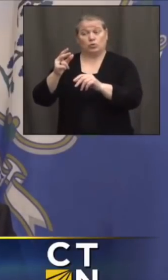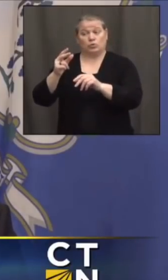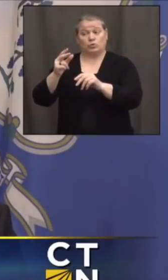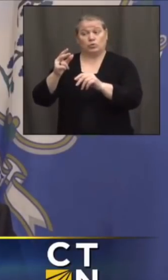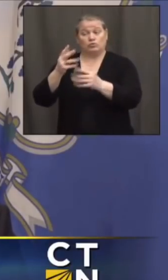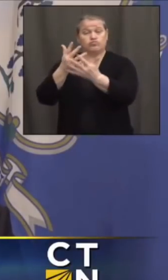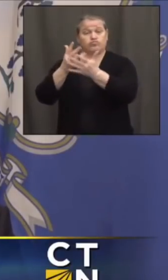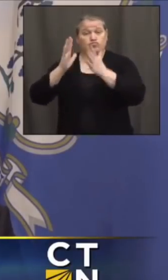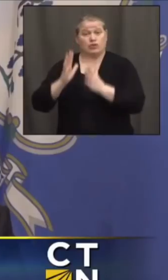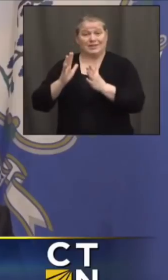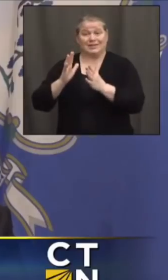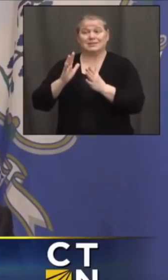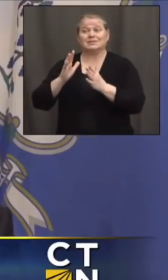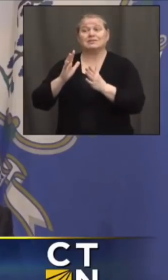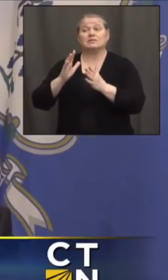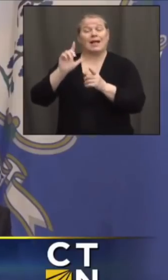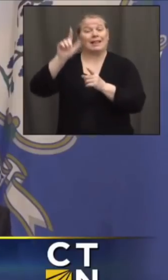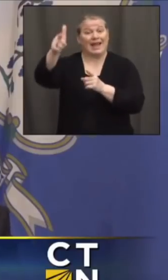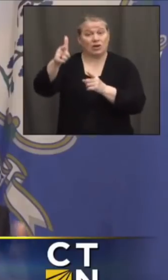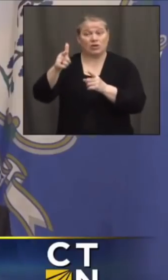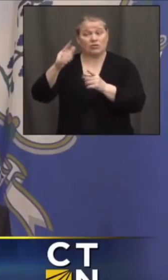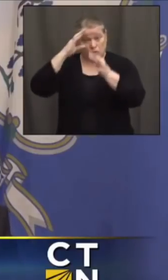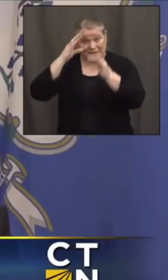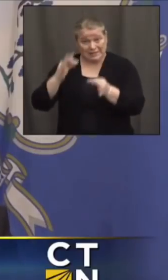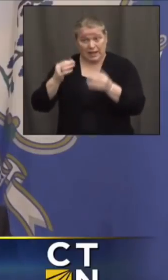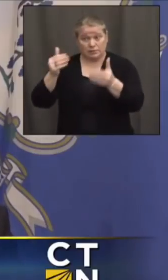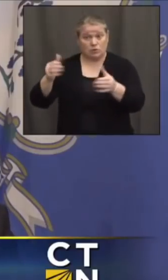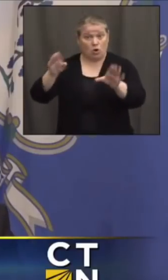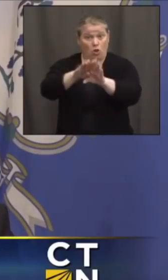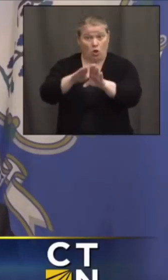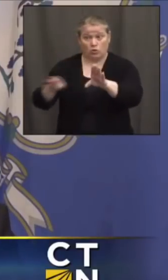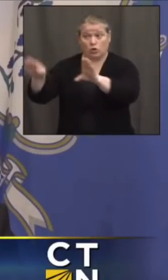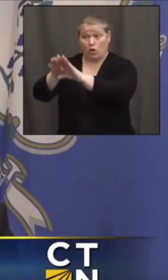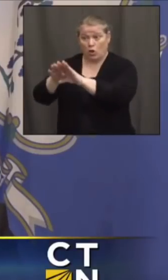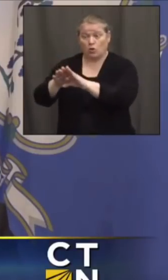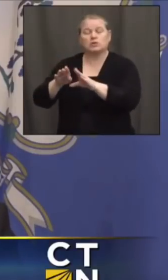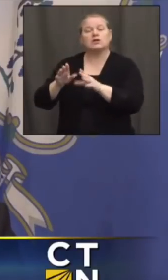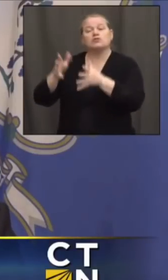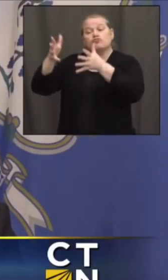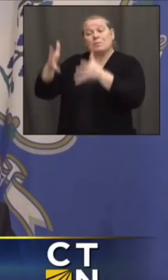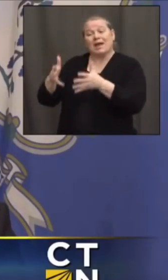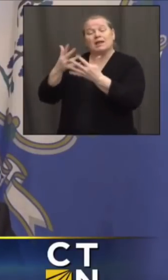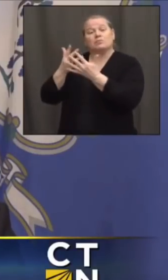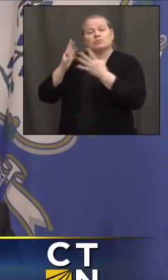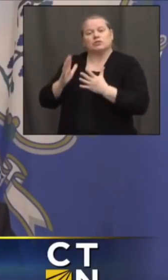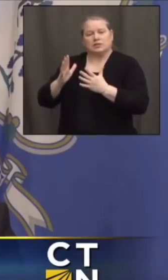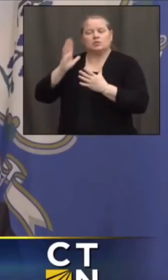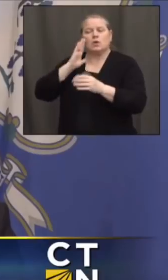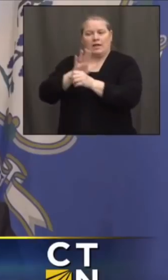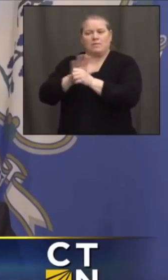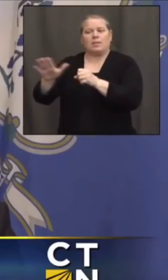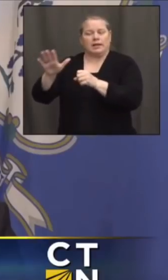later on this year, making sure we have space and capacity in the remaining facilities. Absolutely.